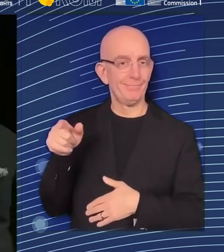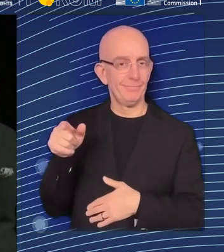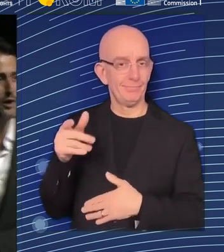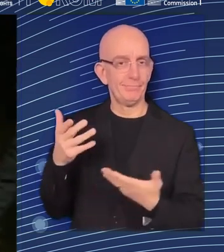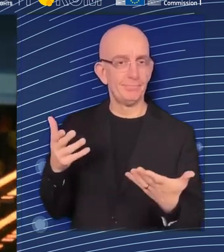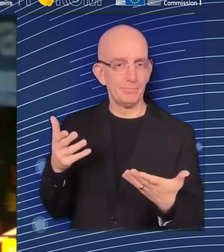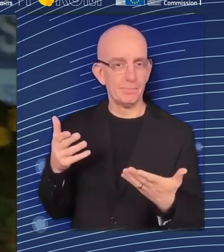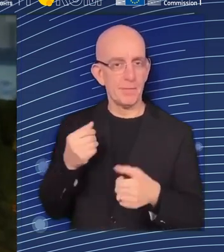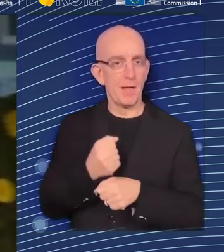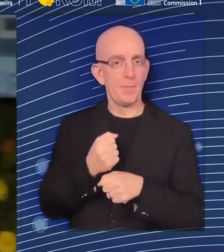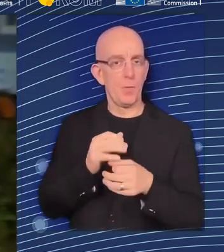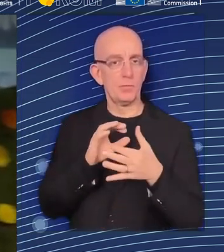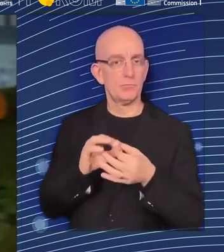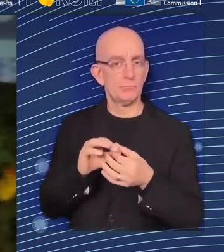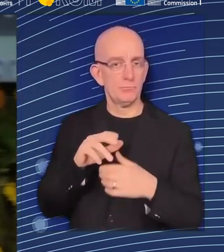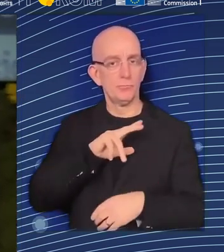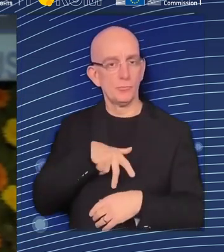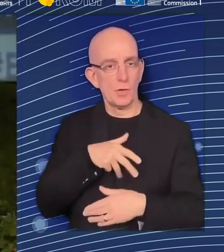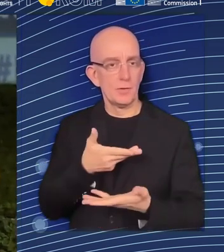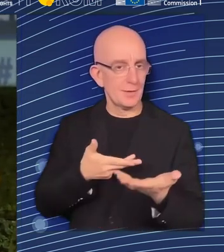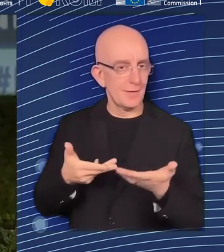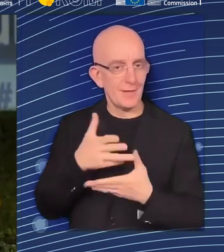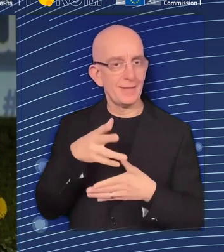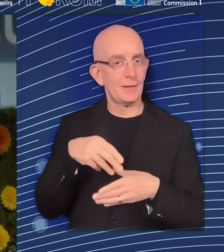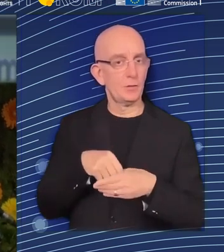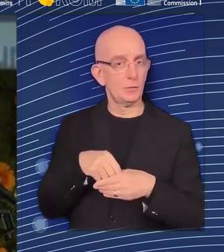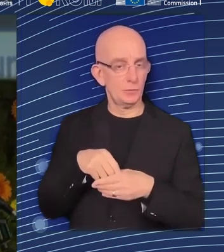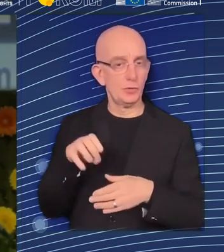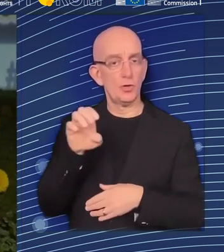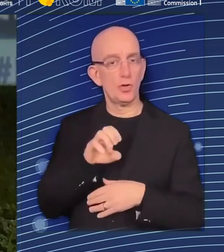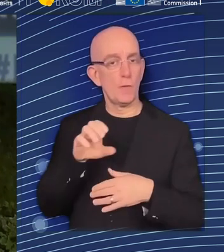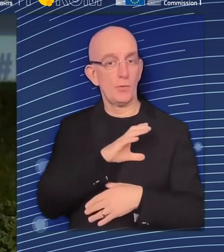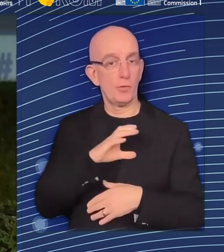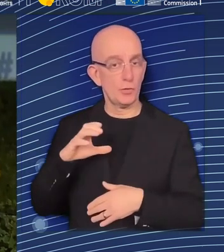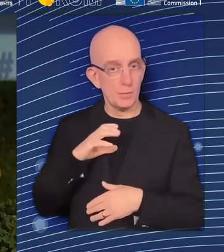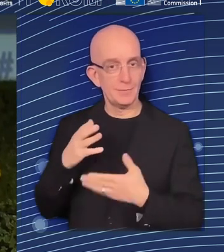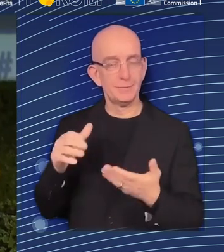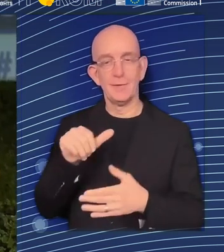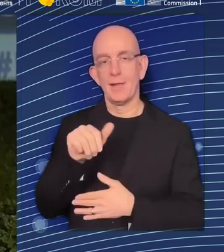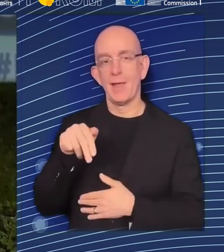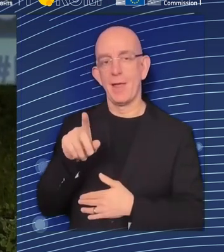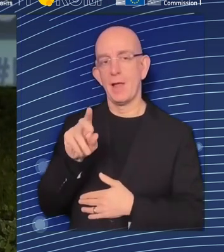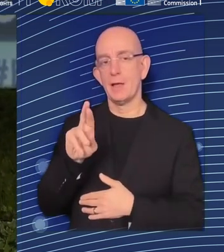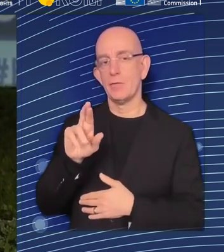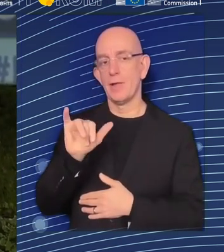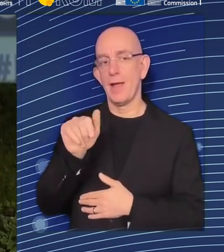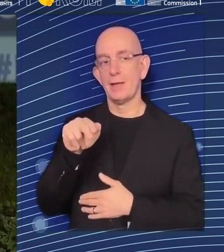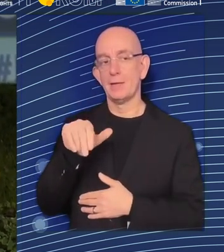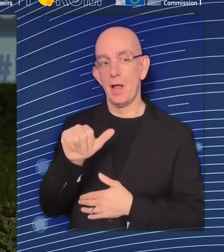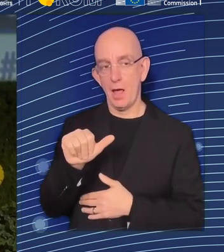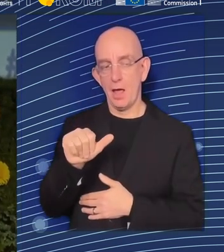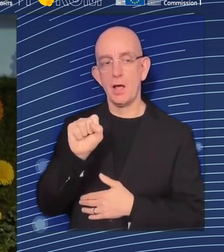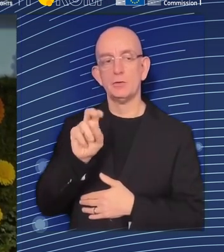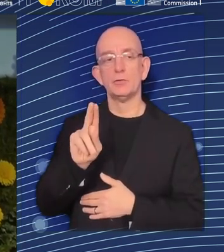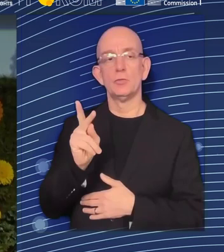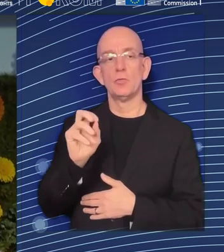Keep the applause rolling until she's at the lectern to keep the energy high in the room on Friday afternoon. Yes, yes, yes, yes, yes,